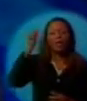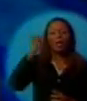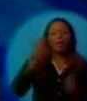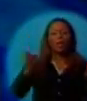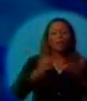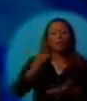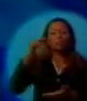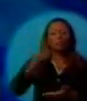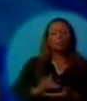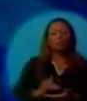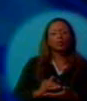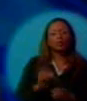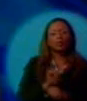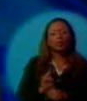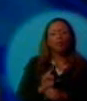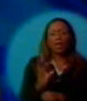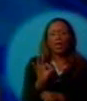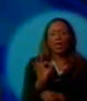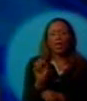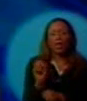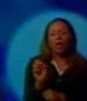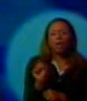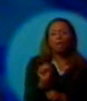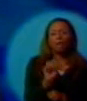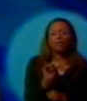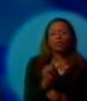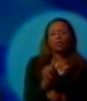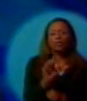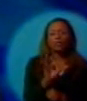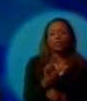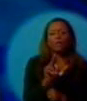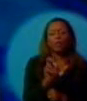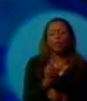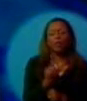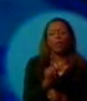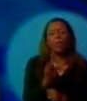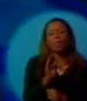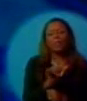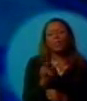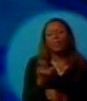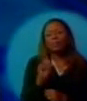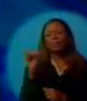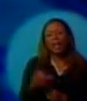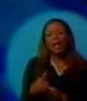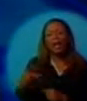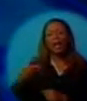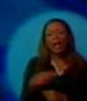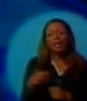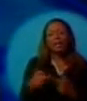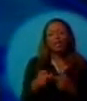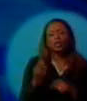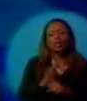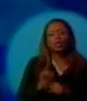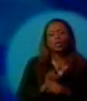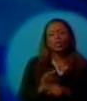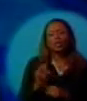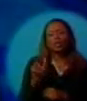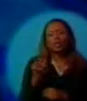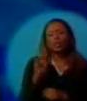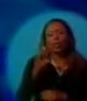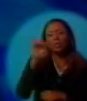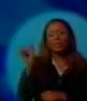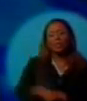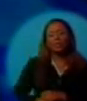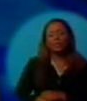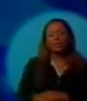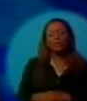government is moving to reduce the use of fossil fuels by 30% and to cut the use of electricity by at least 21% over a 20-year